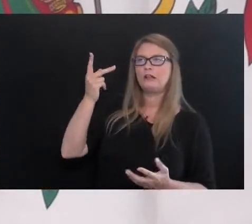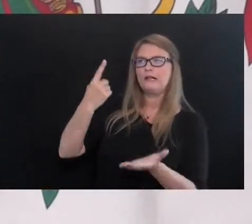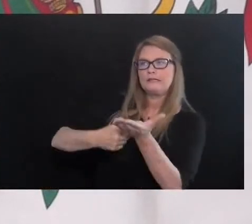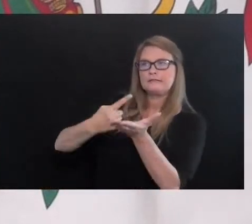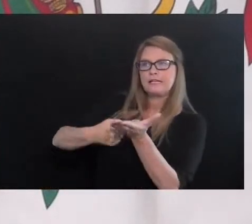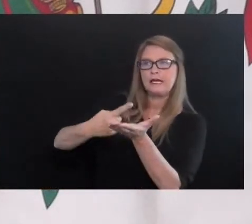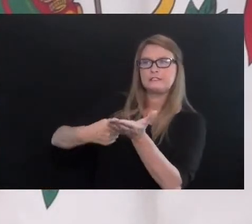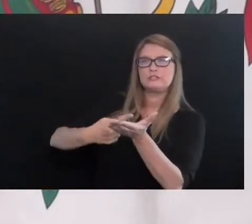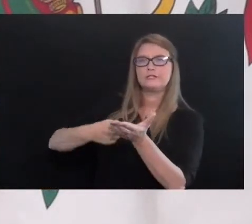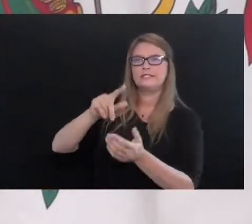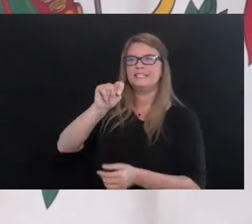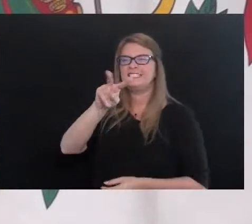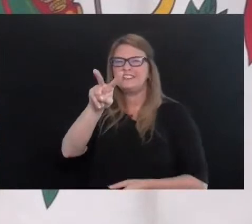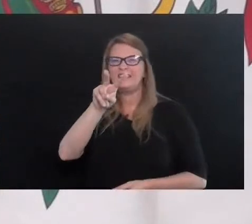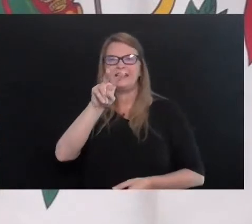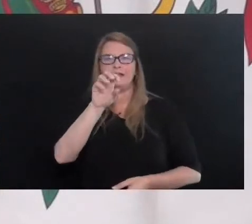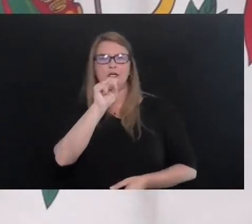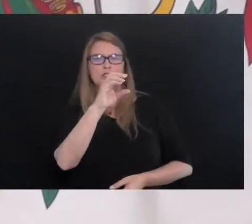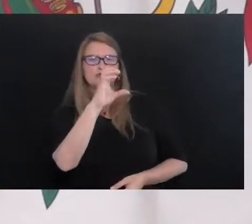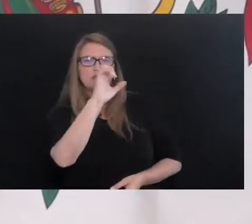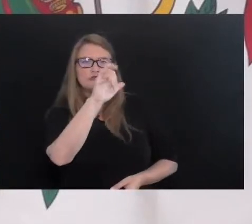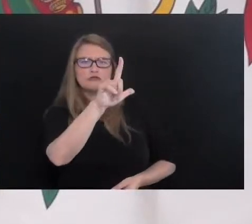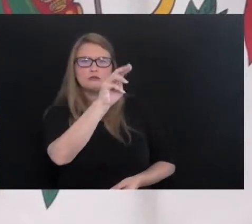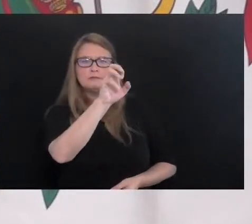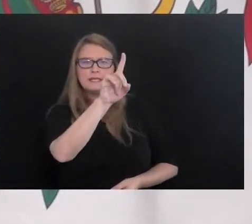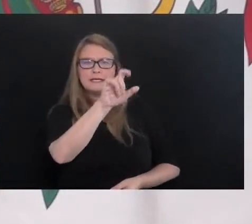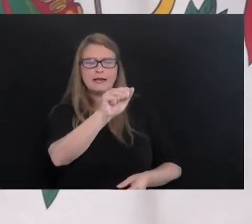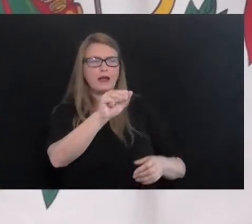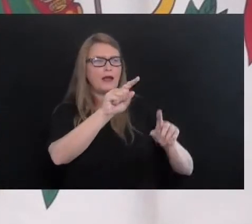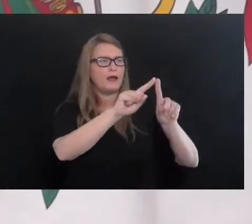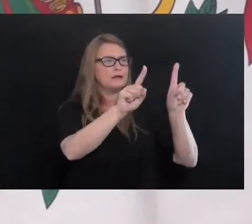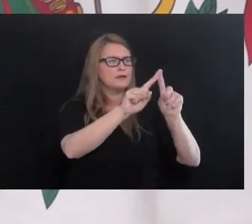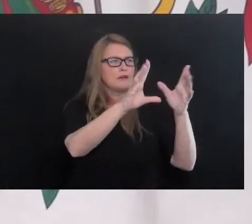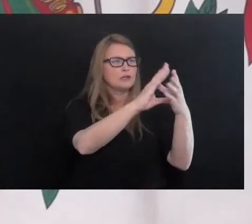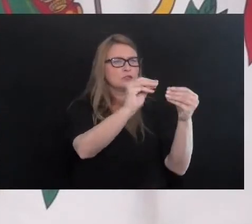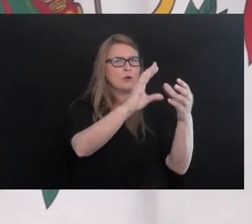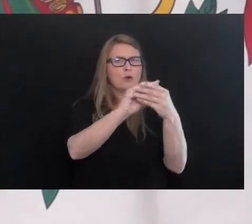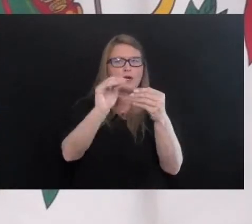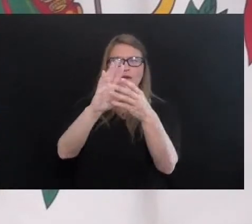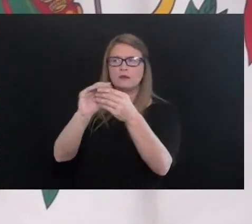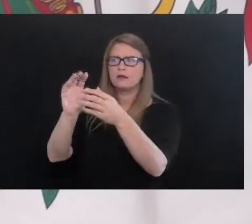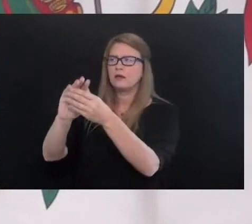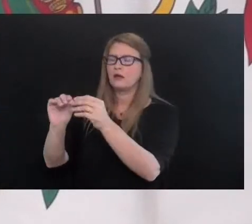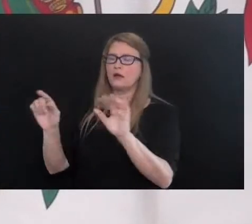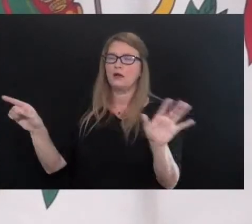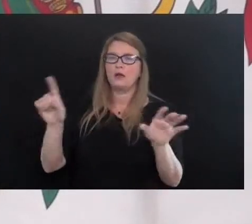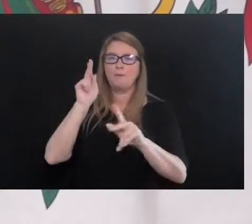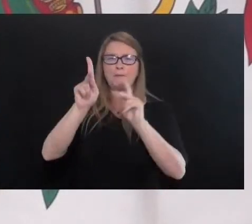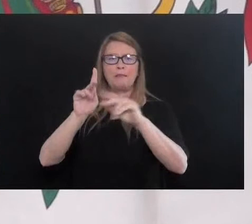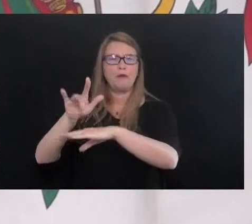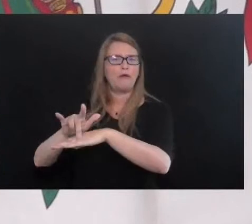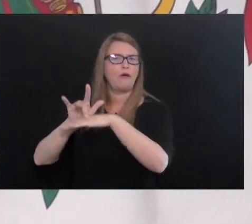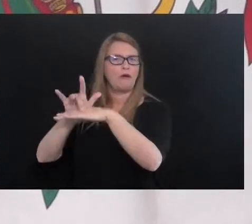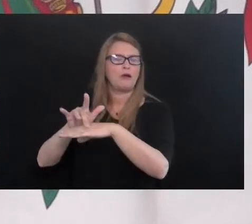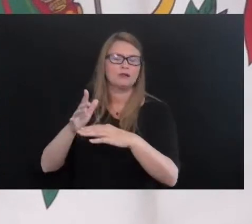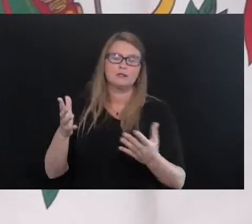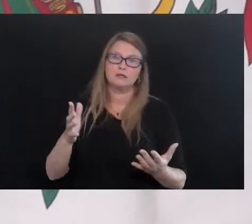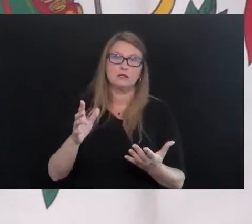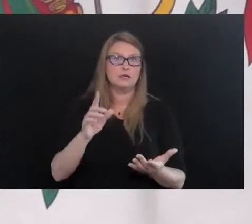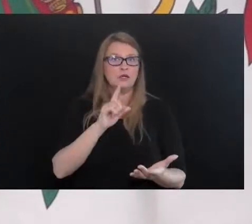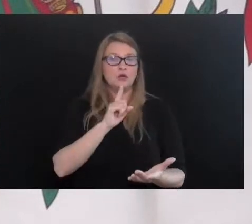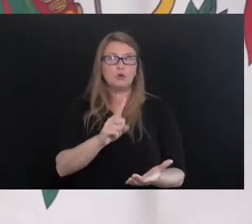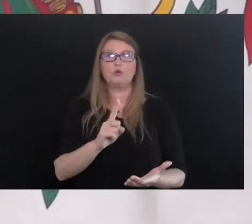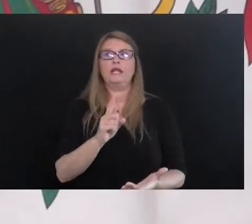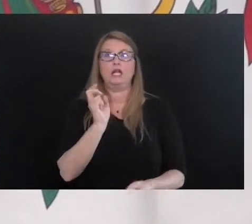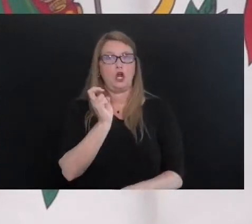listening to the social media and all that kind of stuff with everybody on their soapbox, it's really, really hard to filter